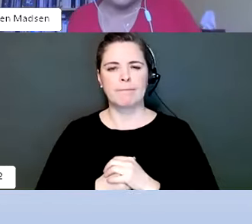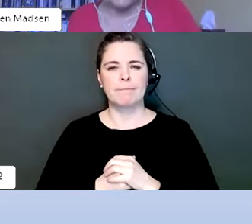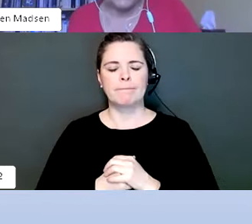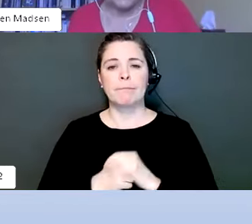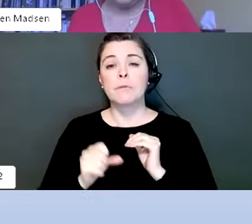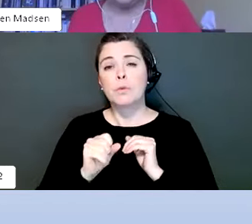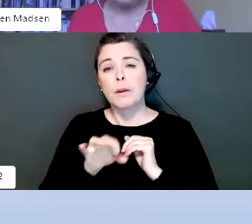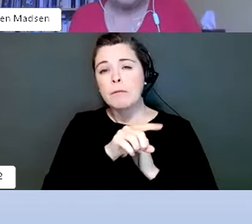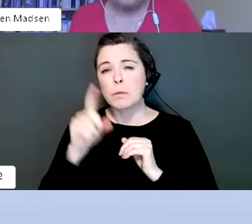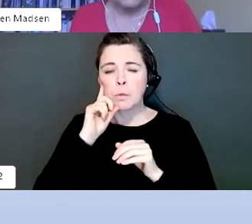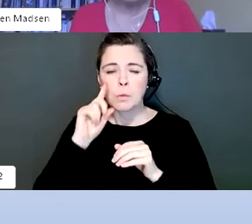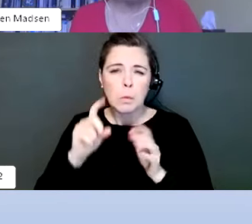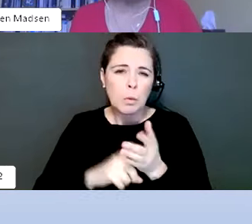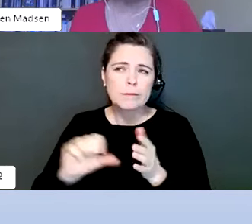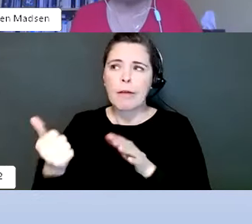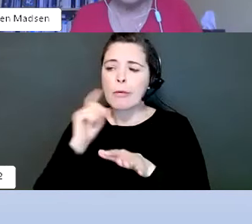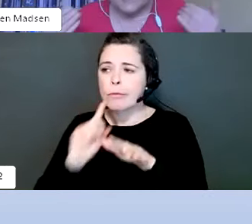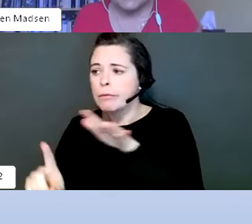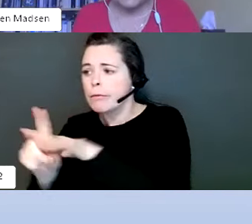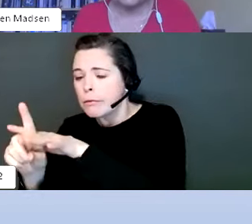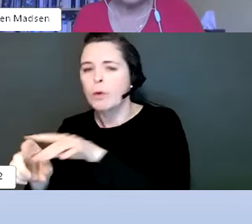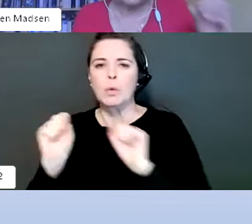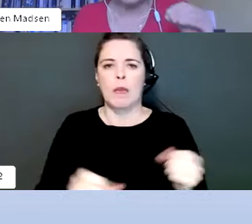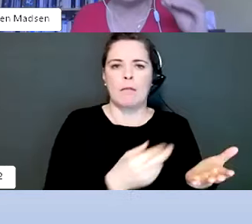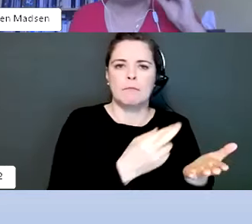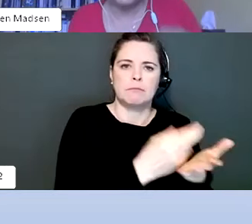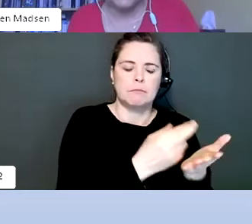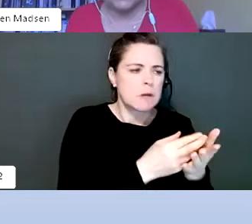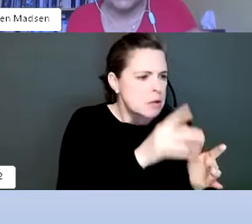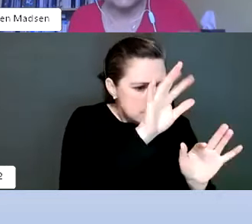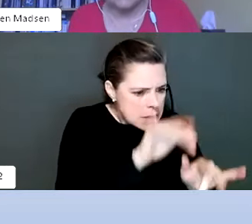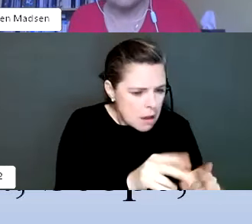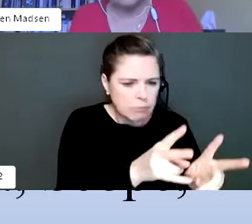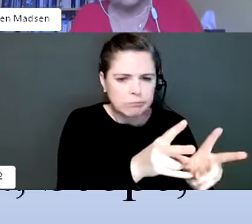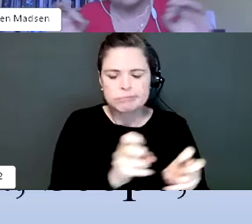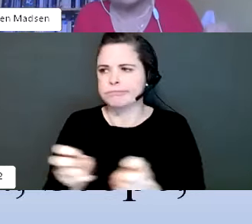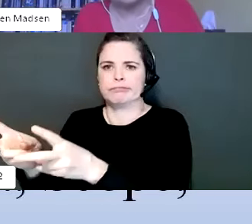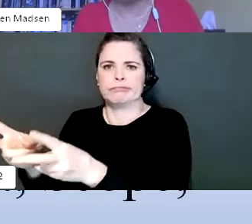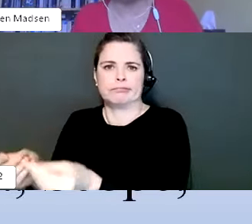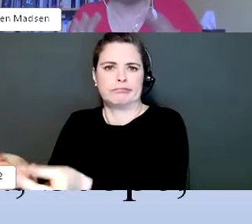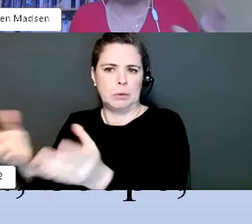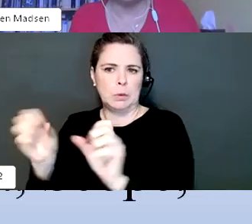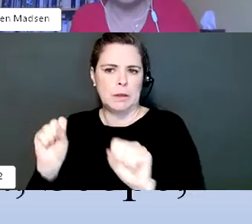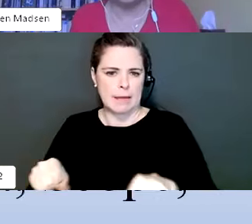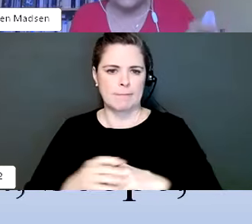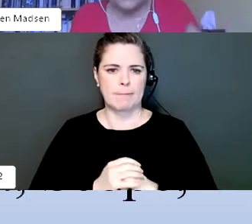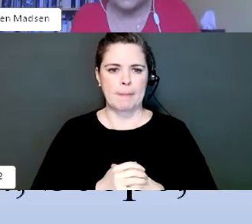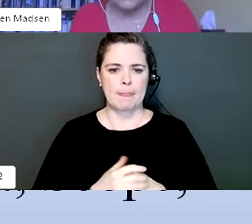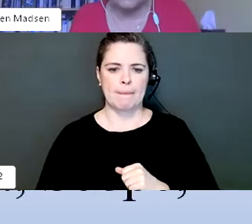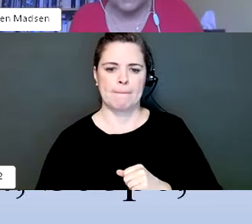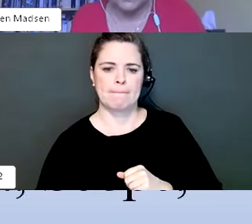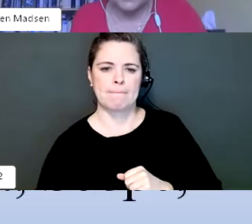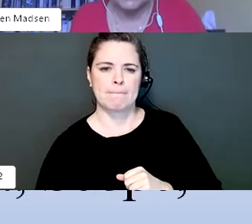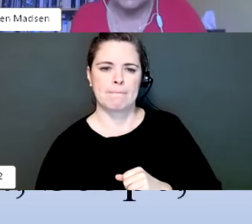areas as well. So let's get to the toolkit itself. I'll give you a little bit of an overview of the